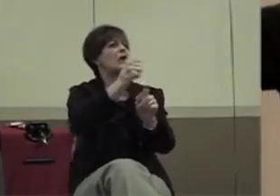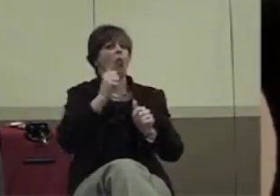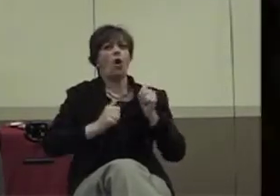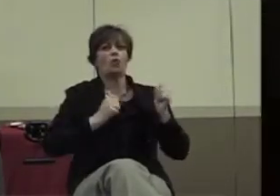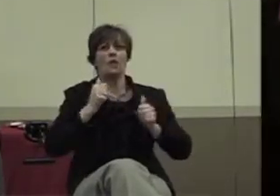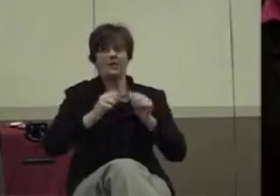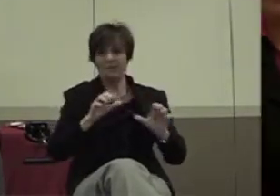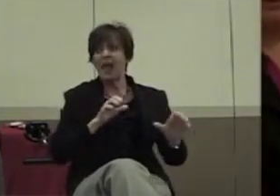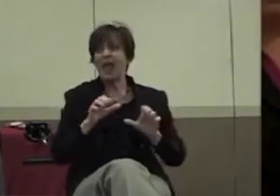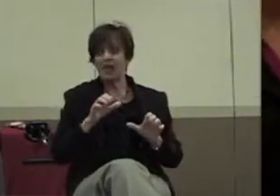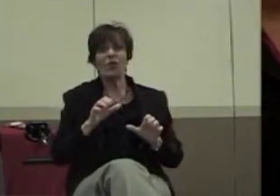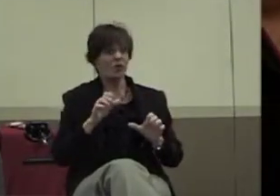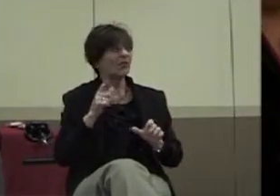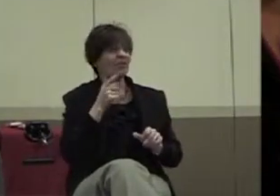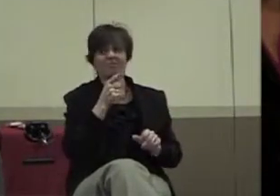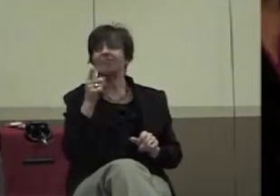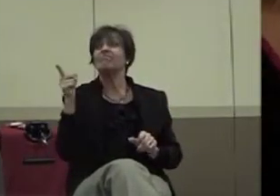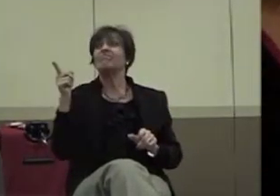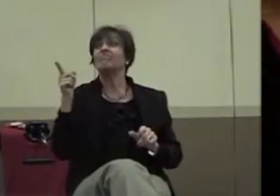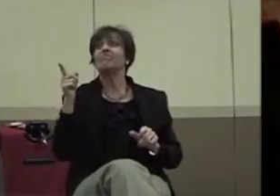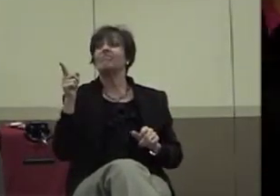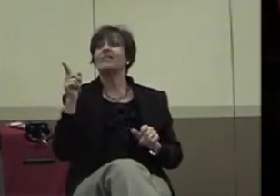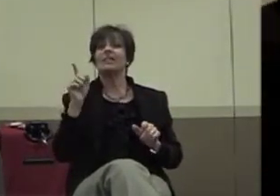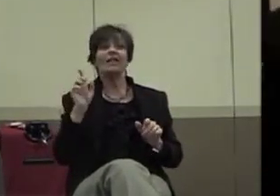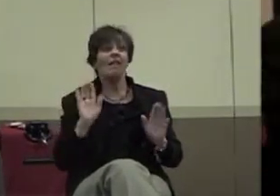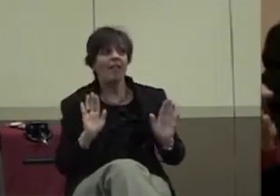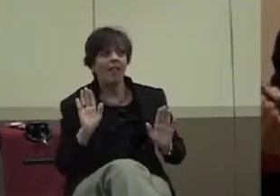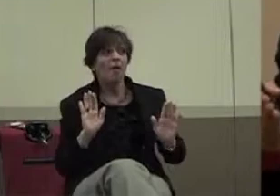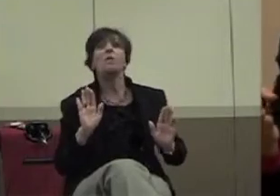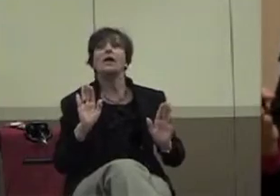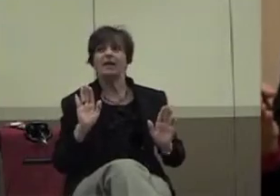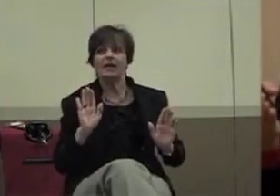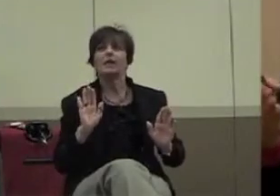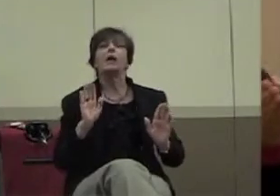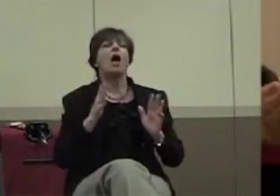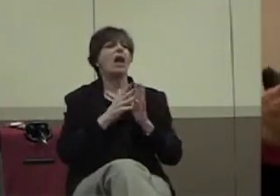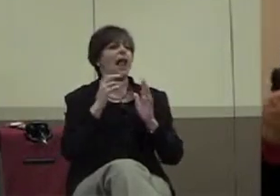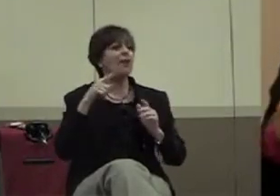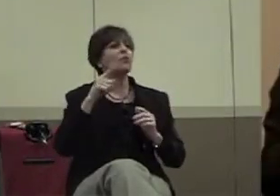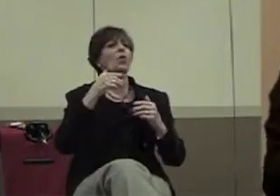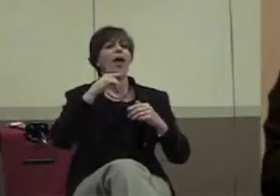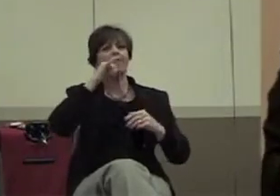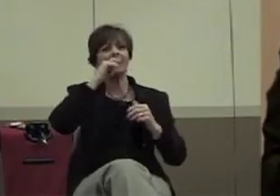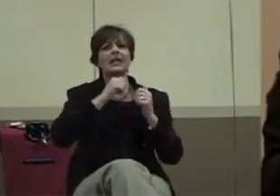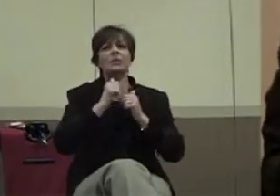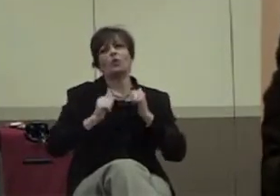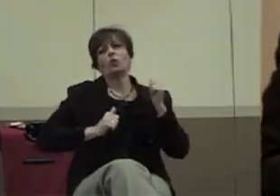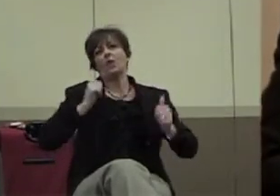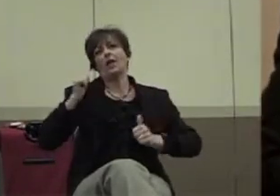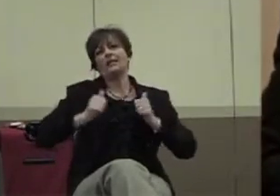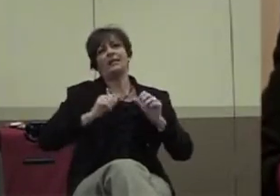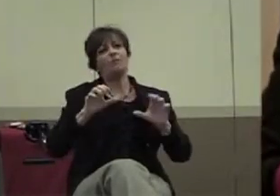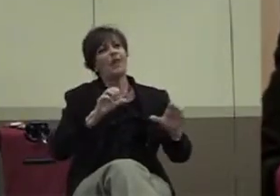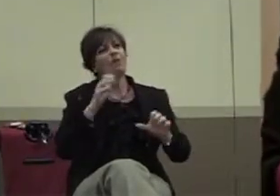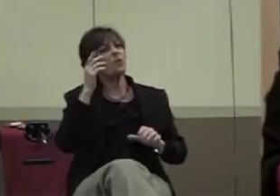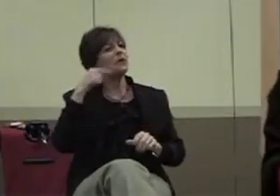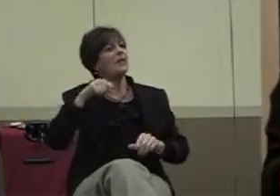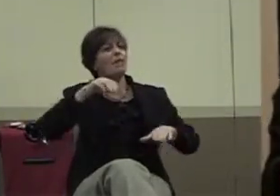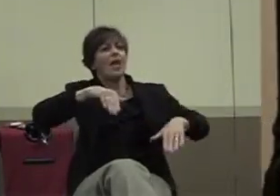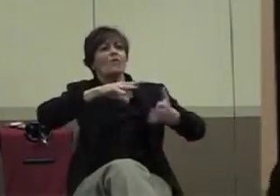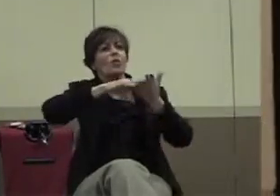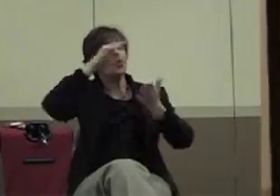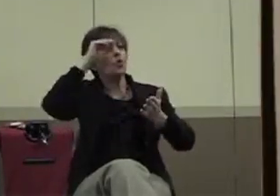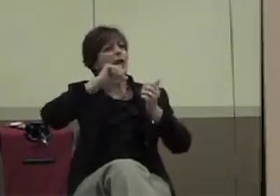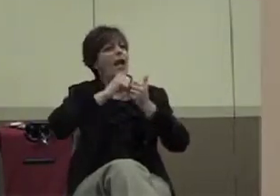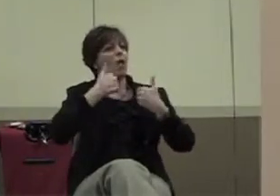quite a few. The hands are down low, but a lot of you are dealing with kids with aggressive behaviors. It's because they haven't learned how to have power